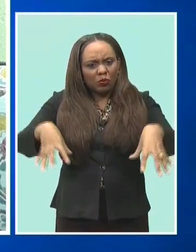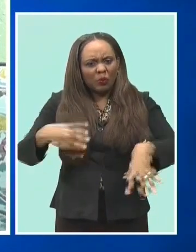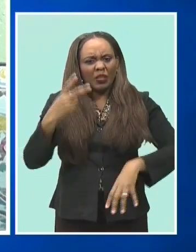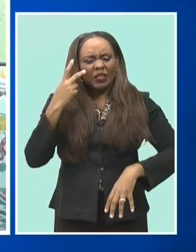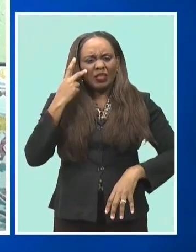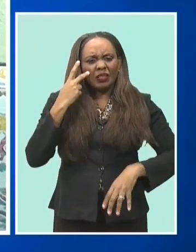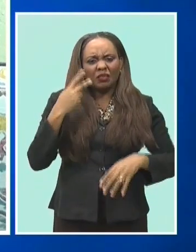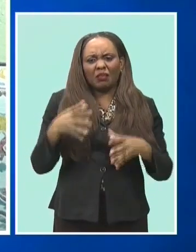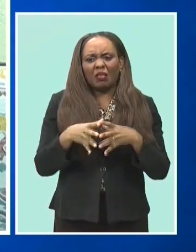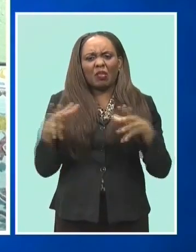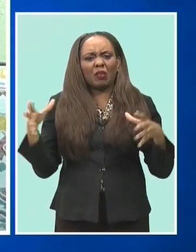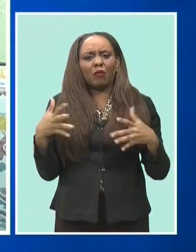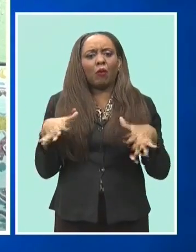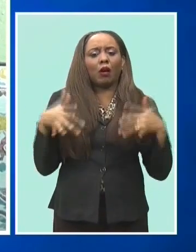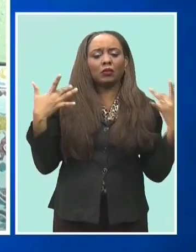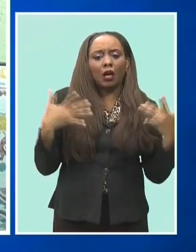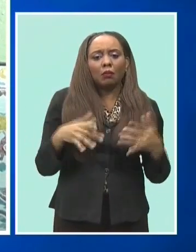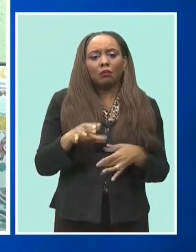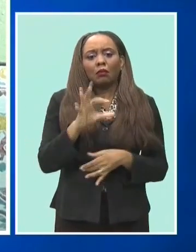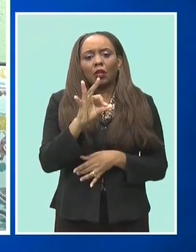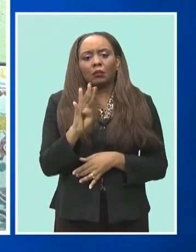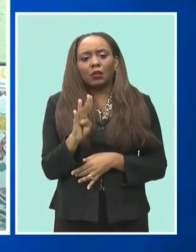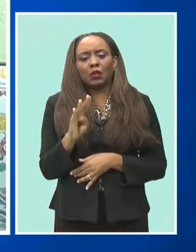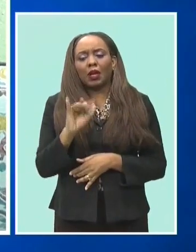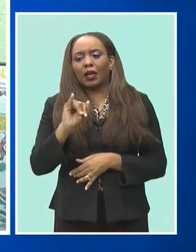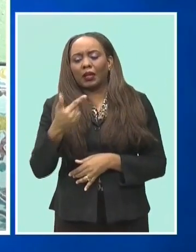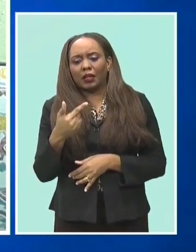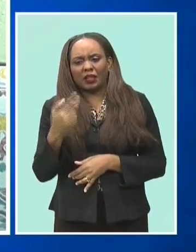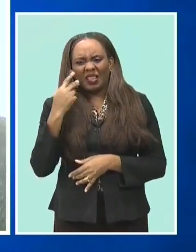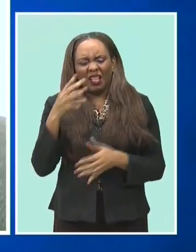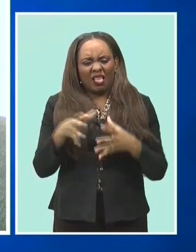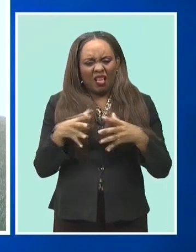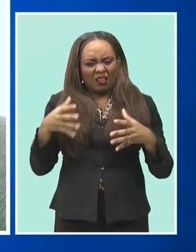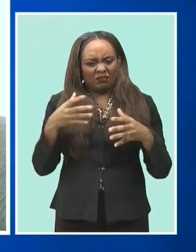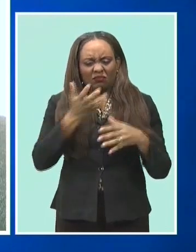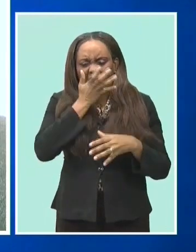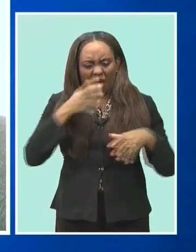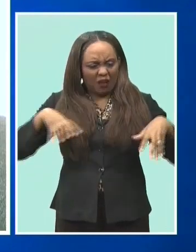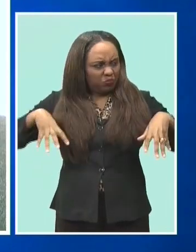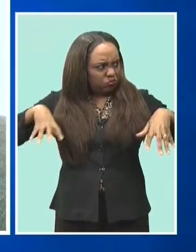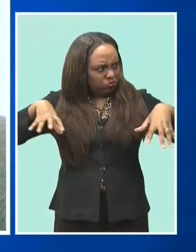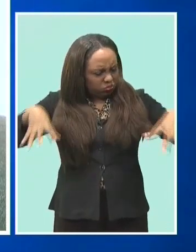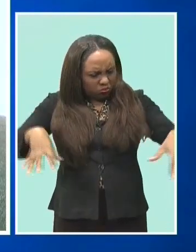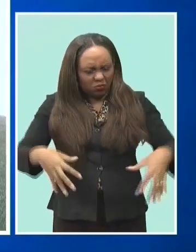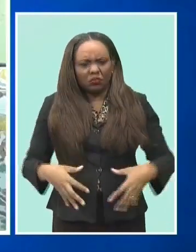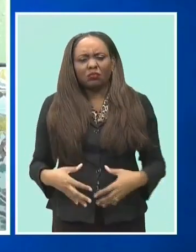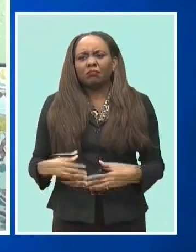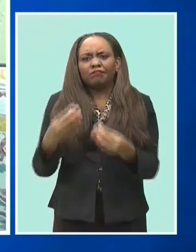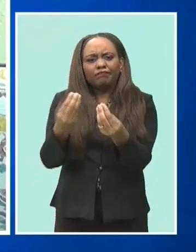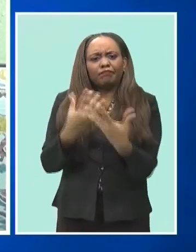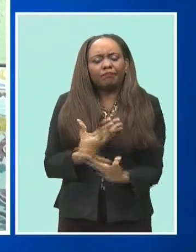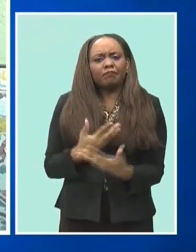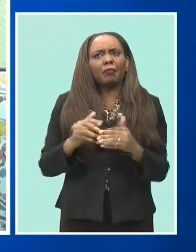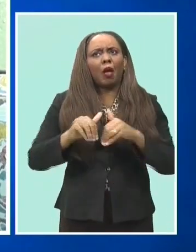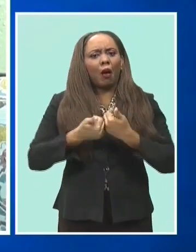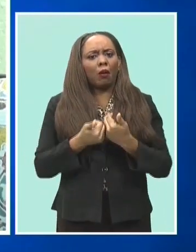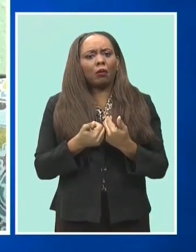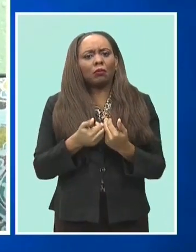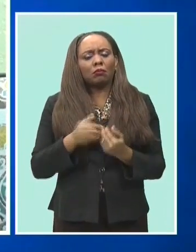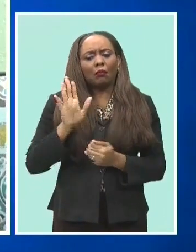the passing of Tropical Storm Dorian. It's under the microscope. What can you tell us about the SSA and how have they picked